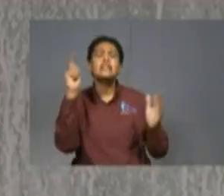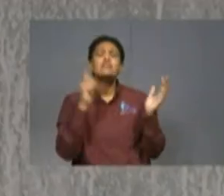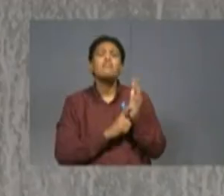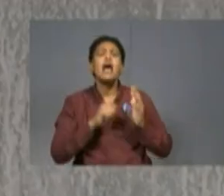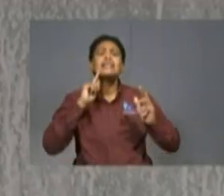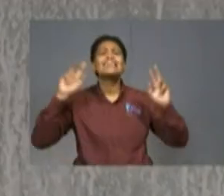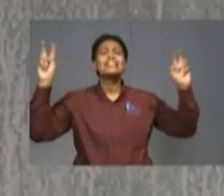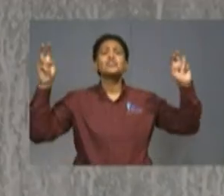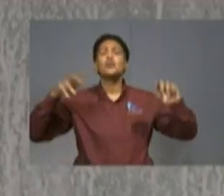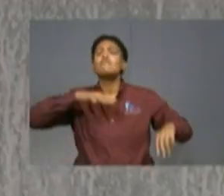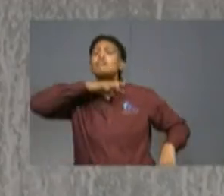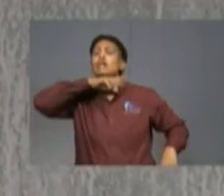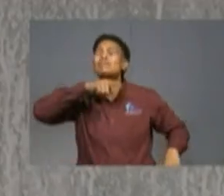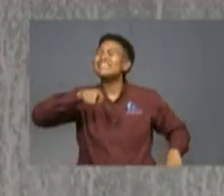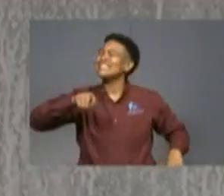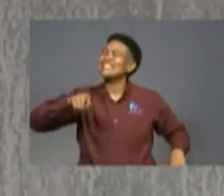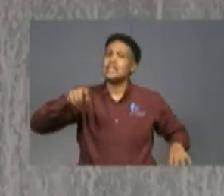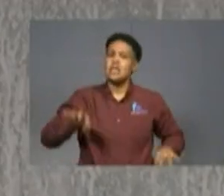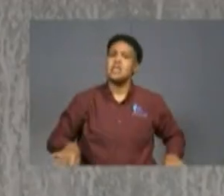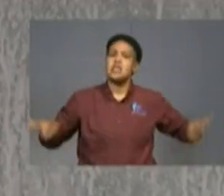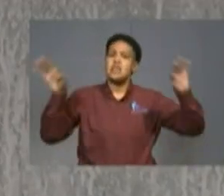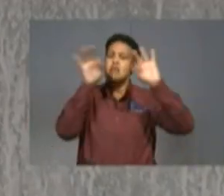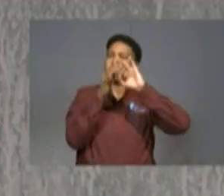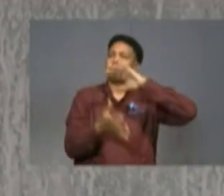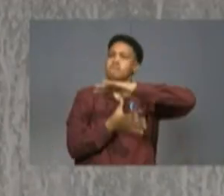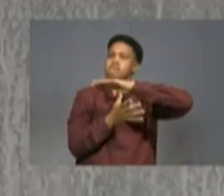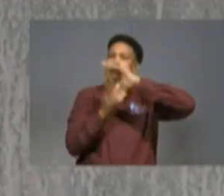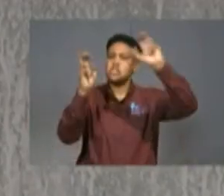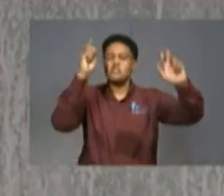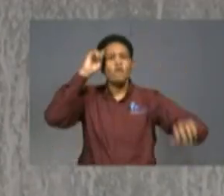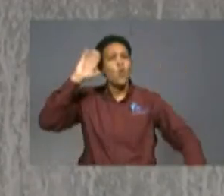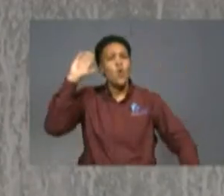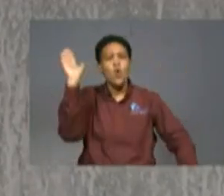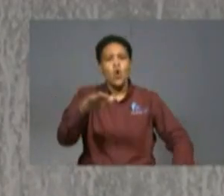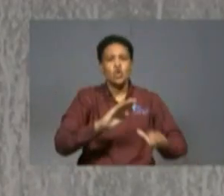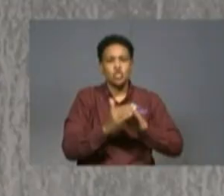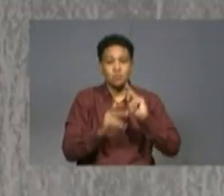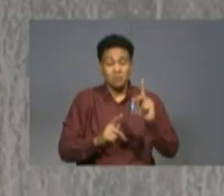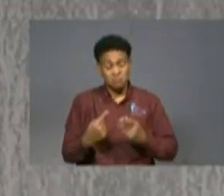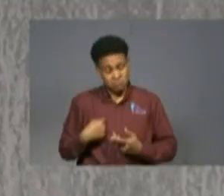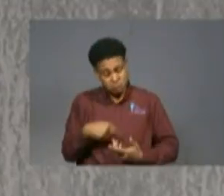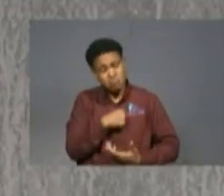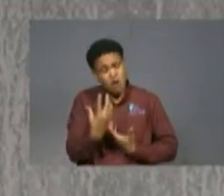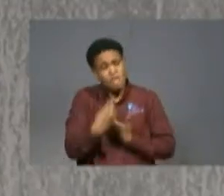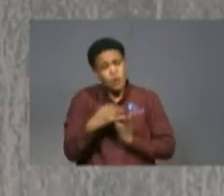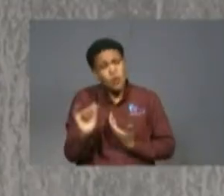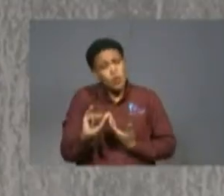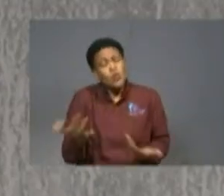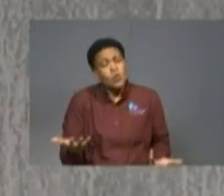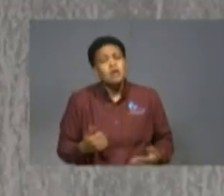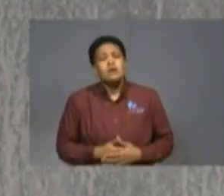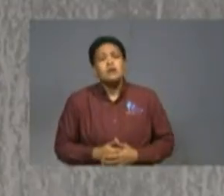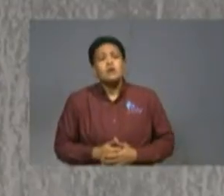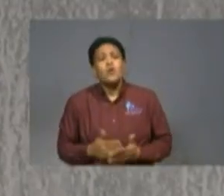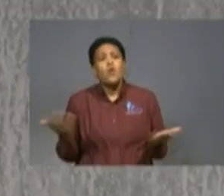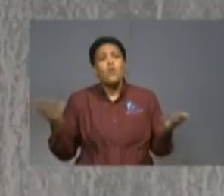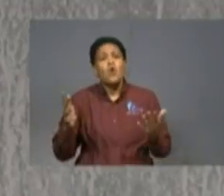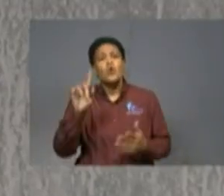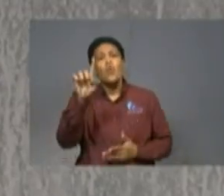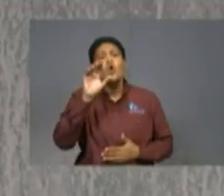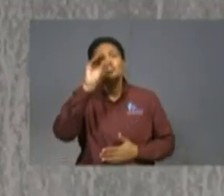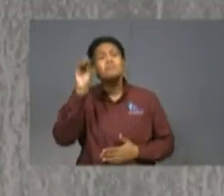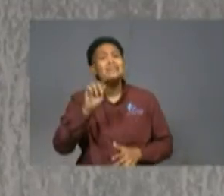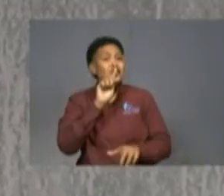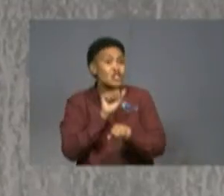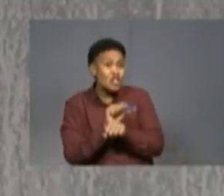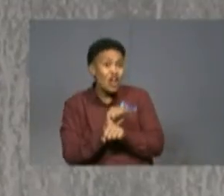matter of corruption is an important issue for all Jamaicans, us included. What is 100% certain is